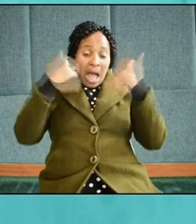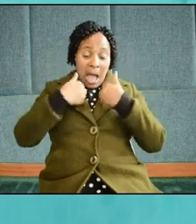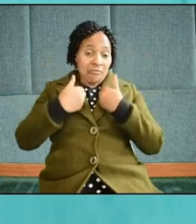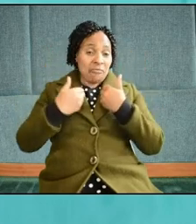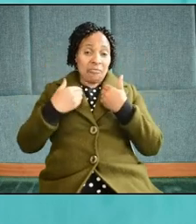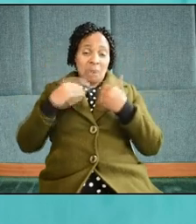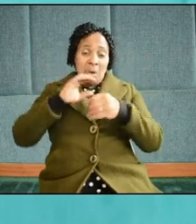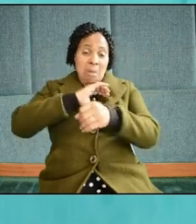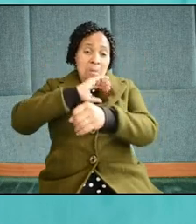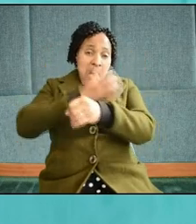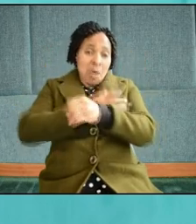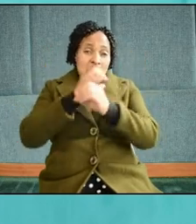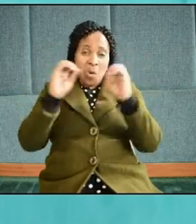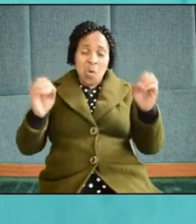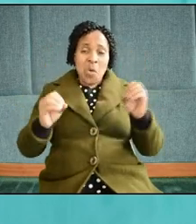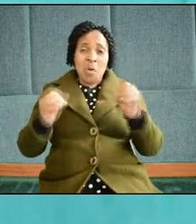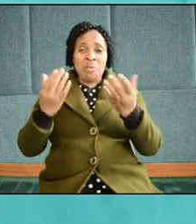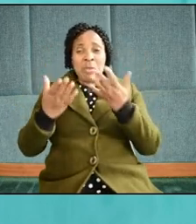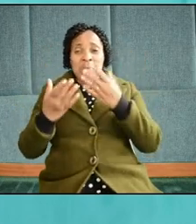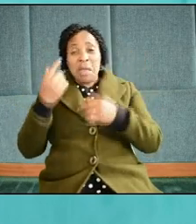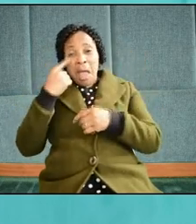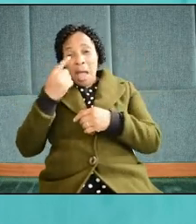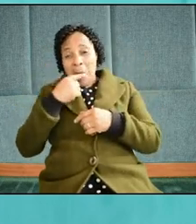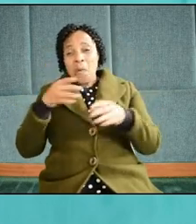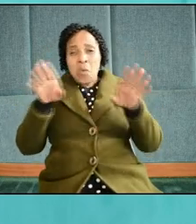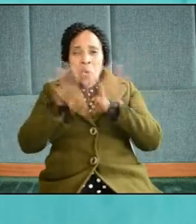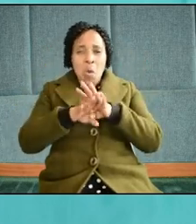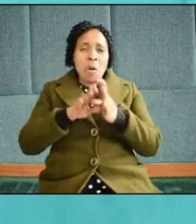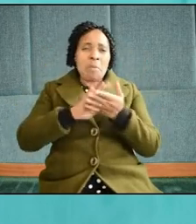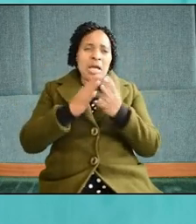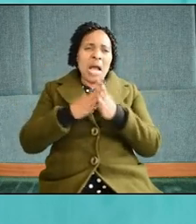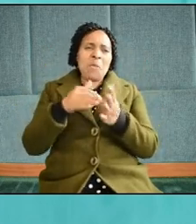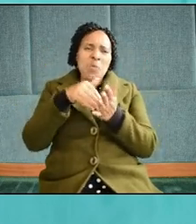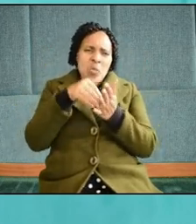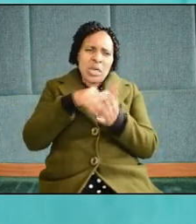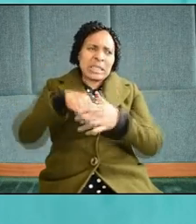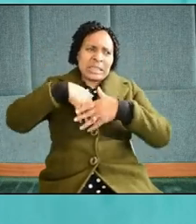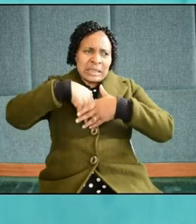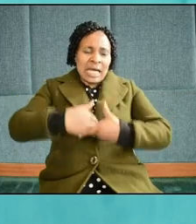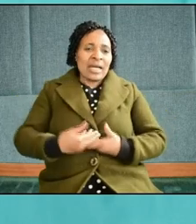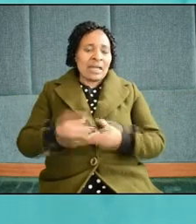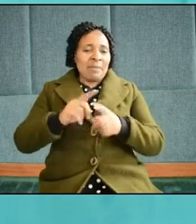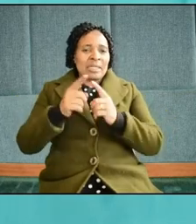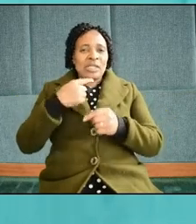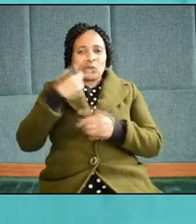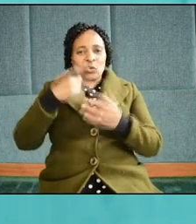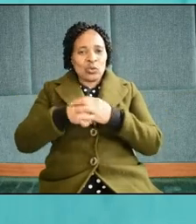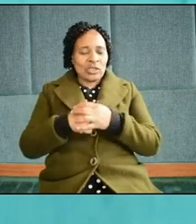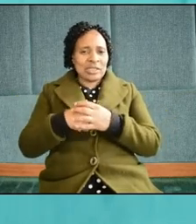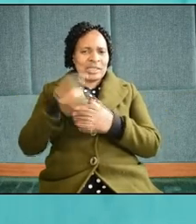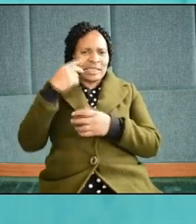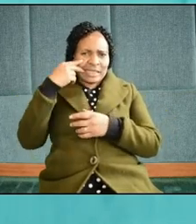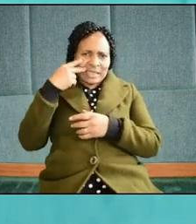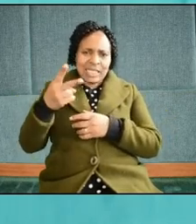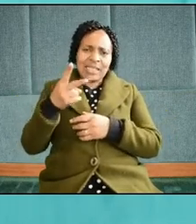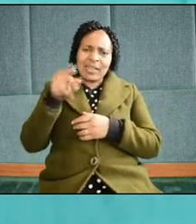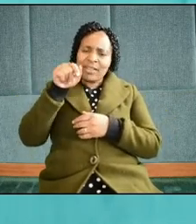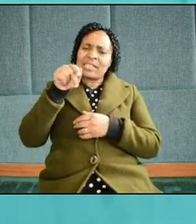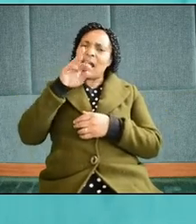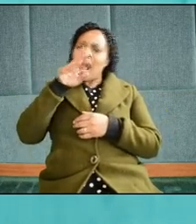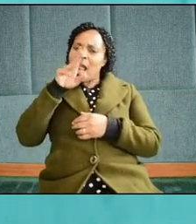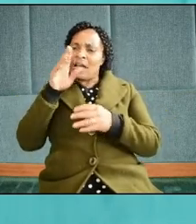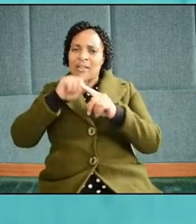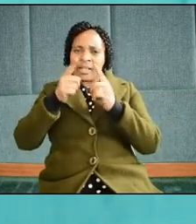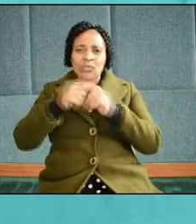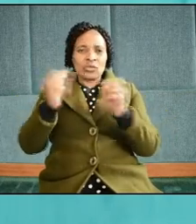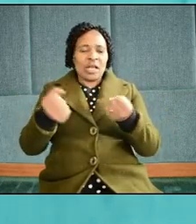energy. They were like, you know, maybe their eyes were closed and they were so weak and so tired. And they're being told, look at that bronze serpent and you'll be saved. So